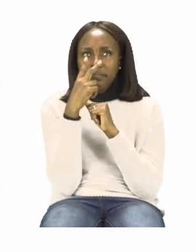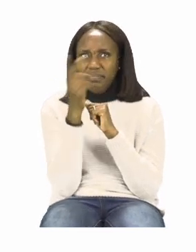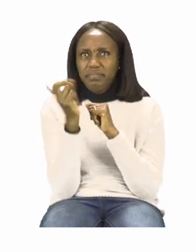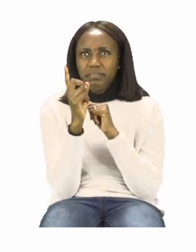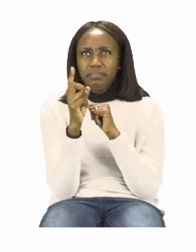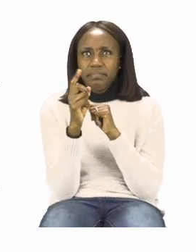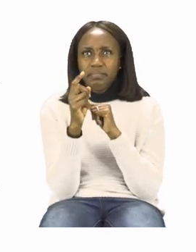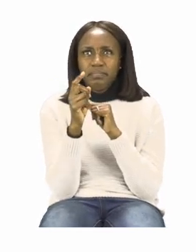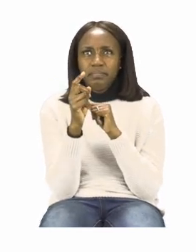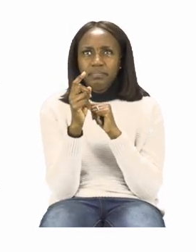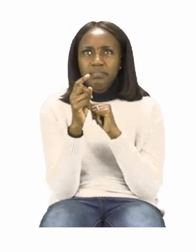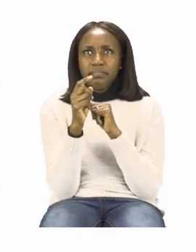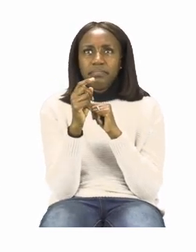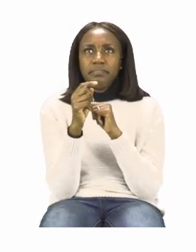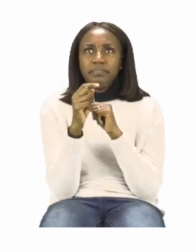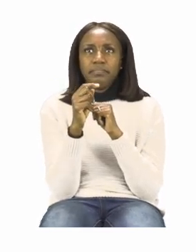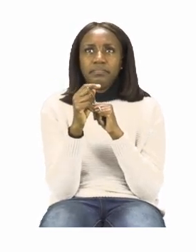pattern?